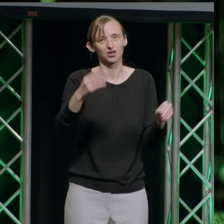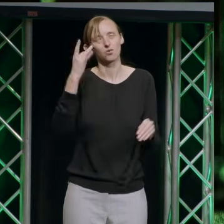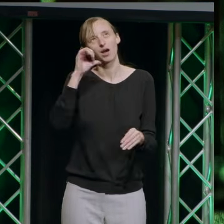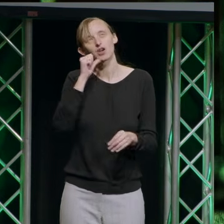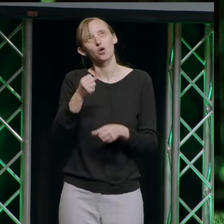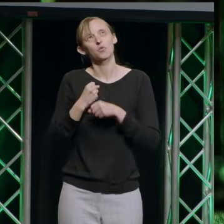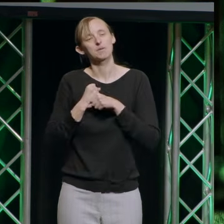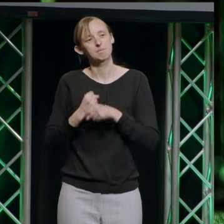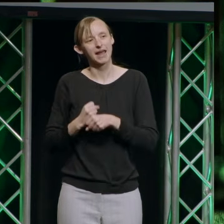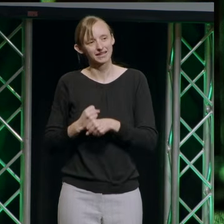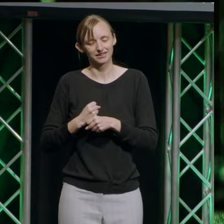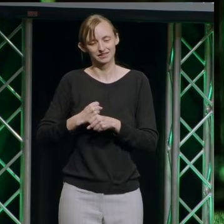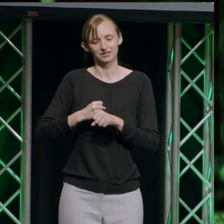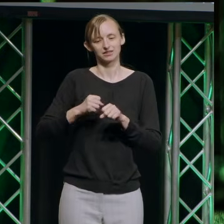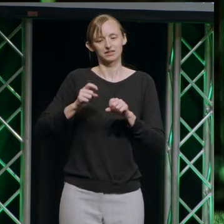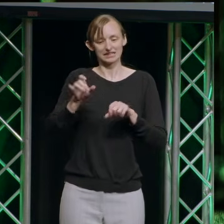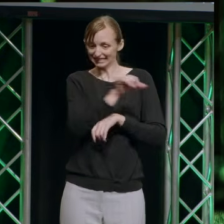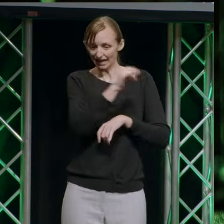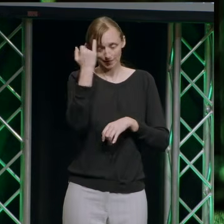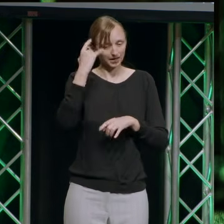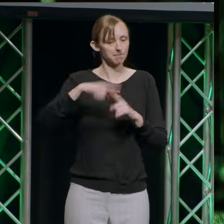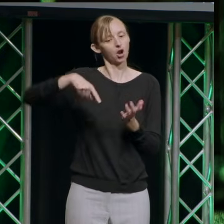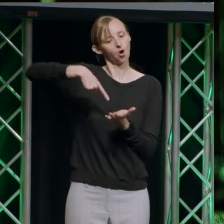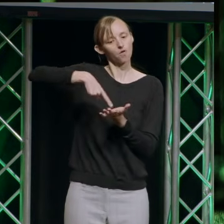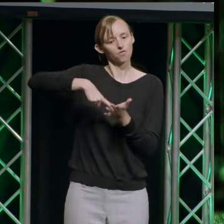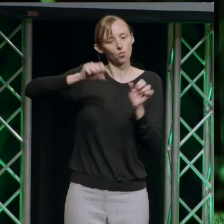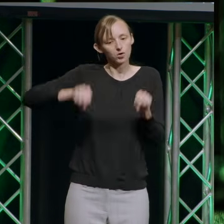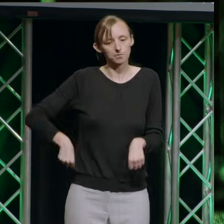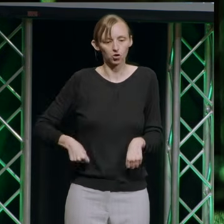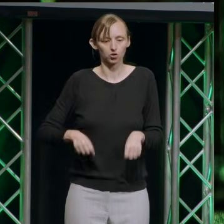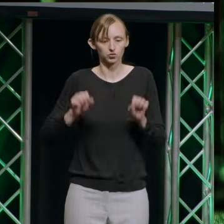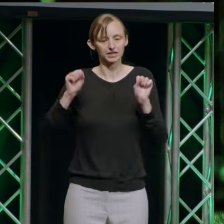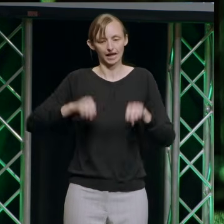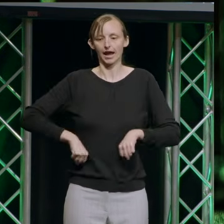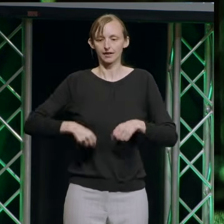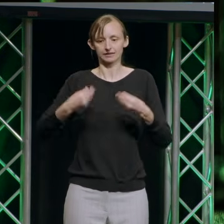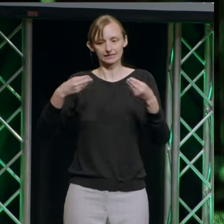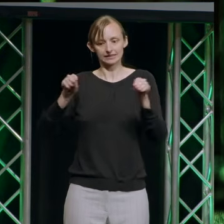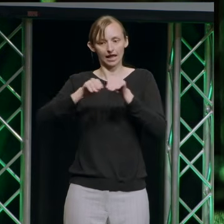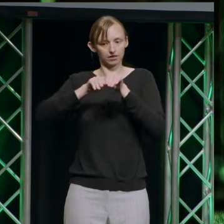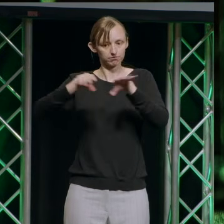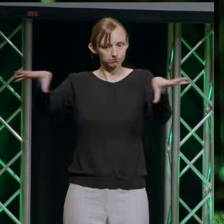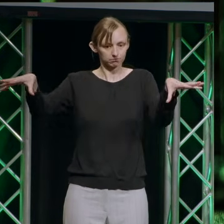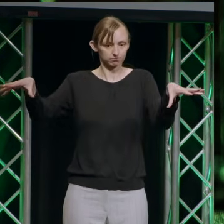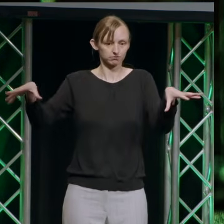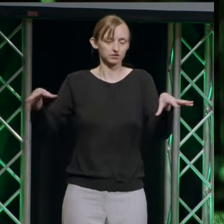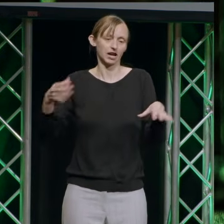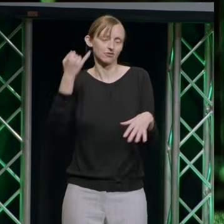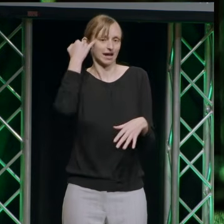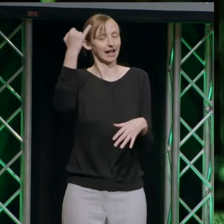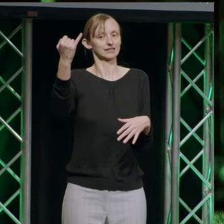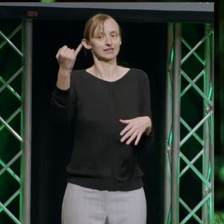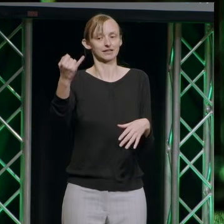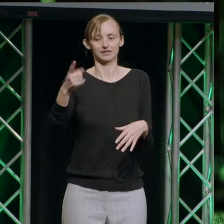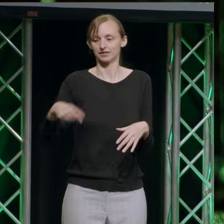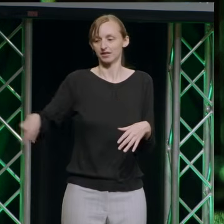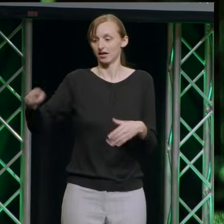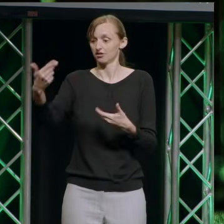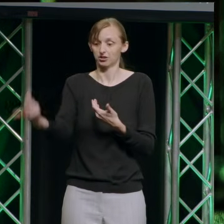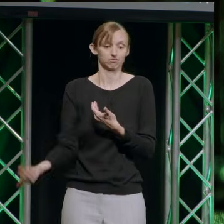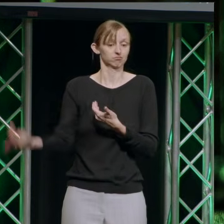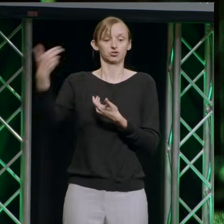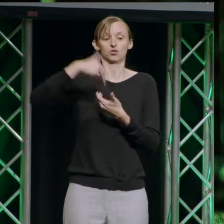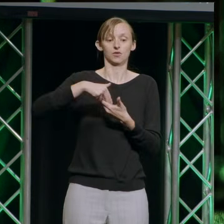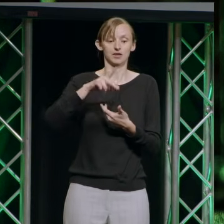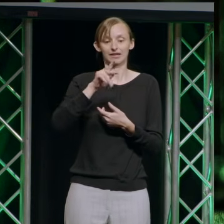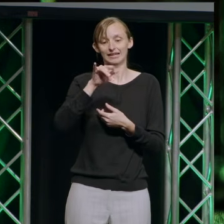this affordably so that it can be scalable? And so that was the inspiration. And then everyone just jumped along on the way. So Kyle